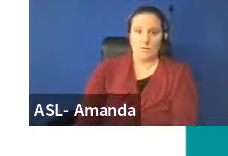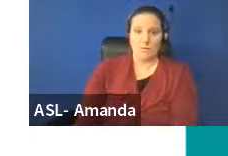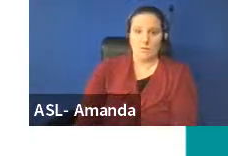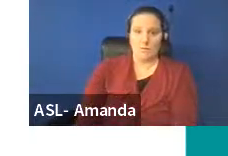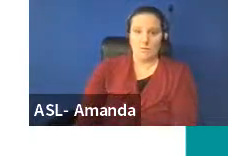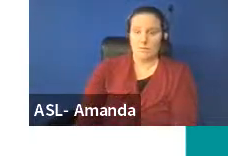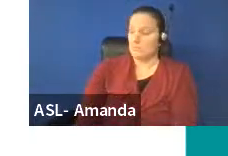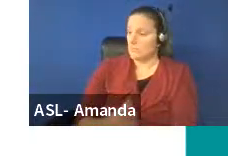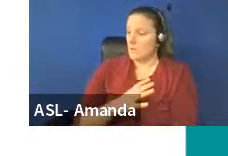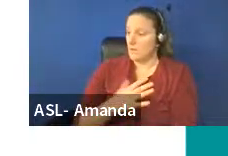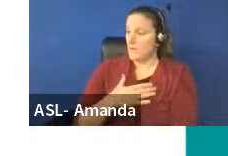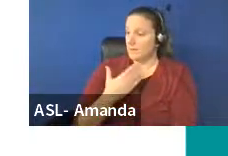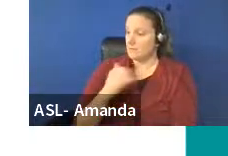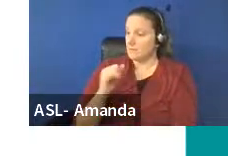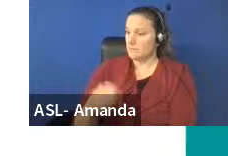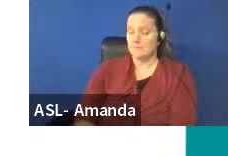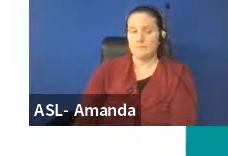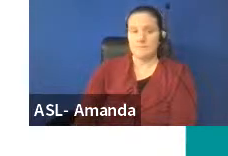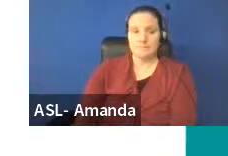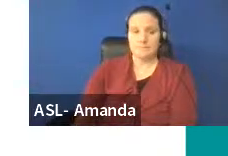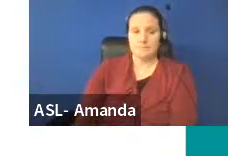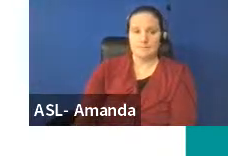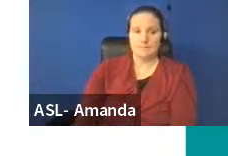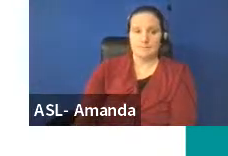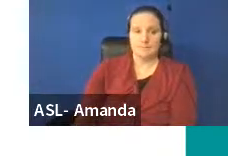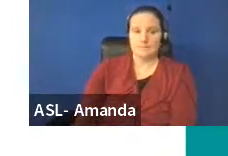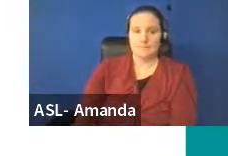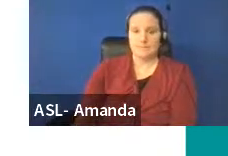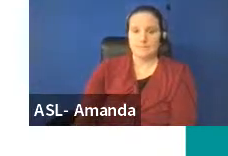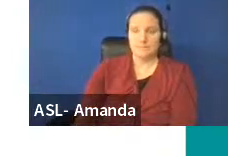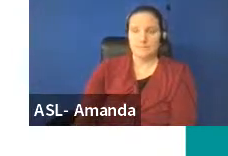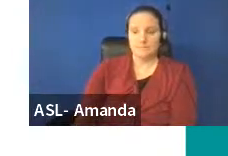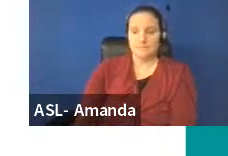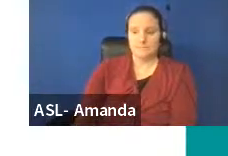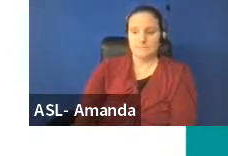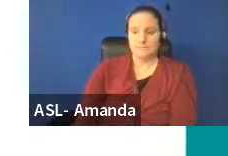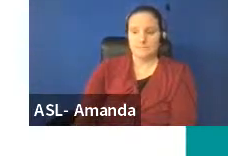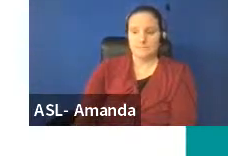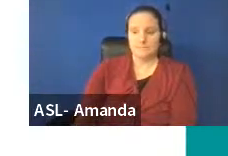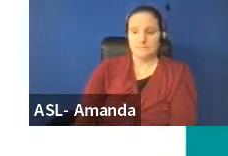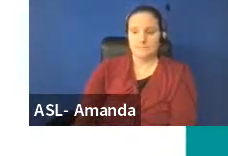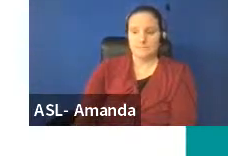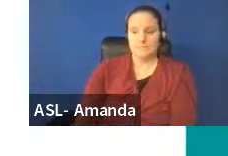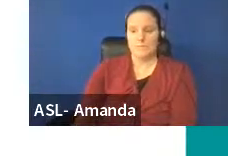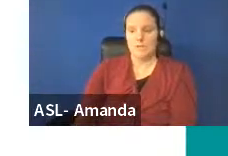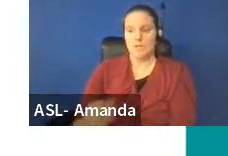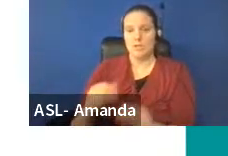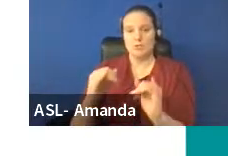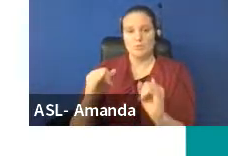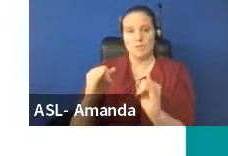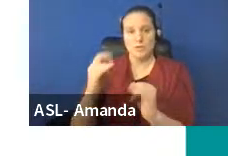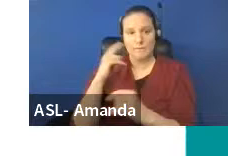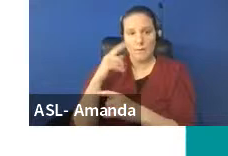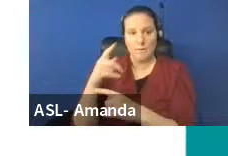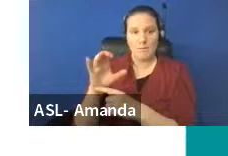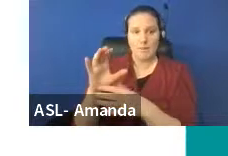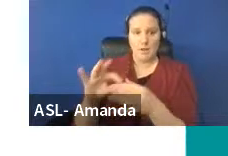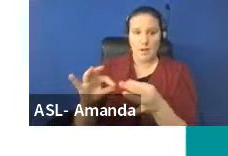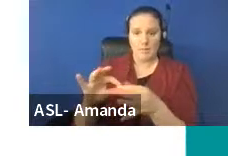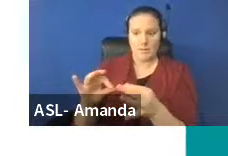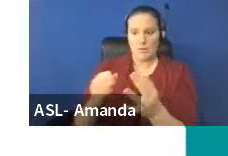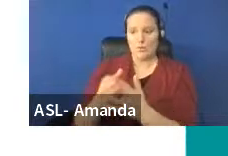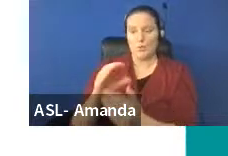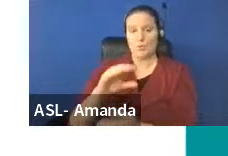Yeah, I'd be happy to. All right. So the instructions for public comment.